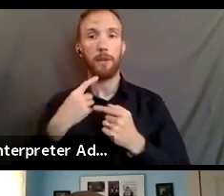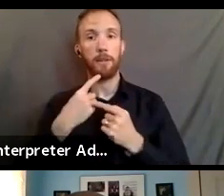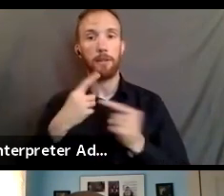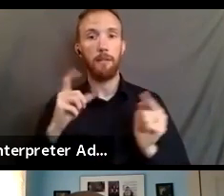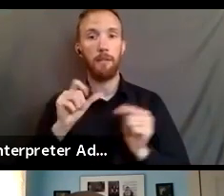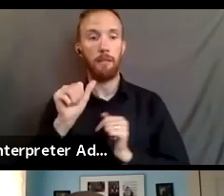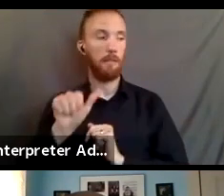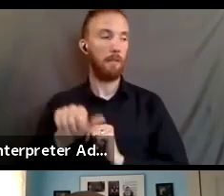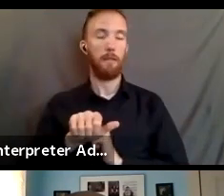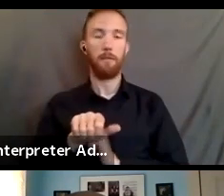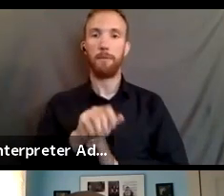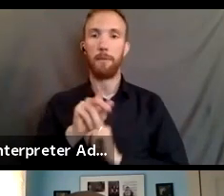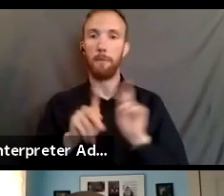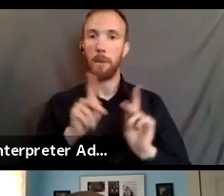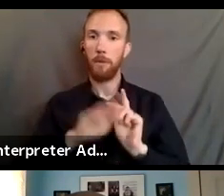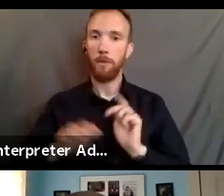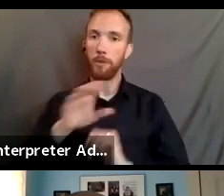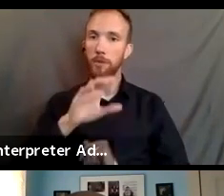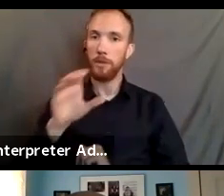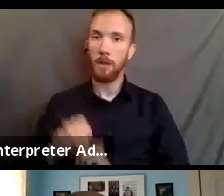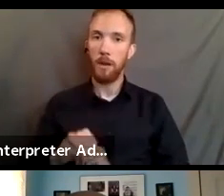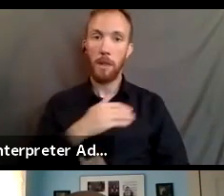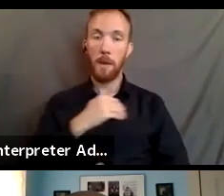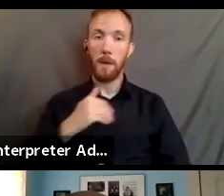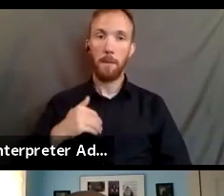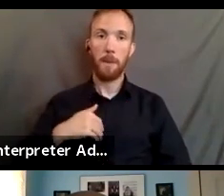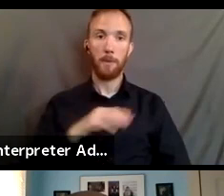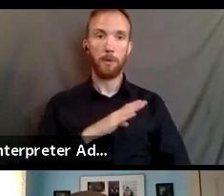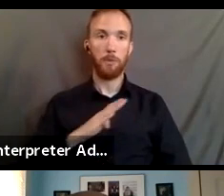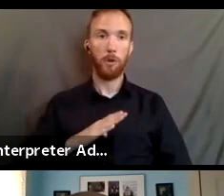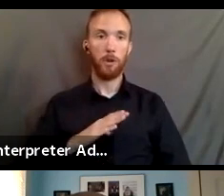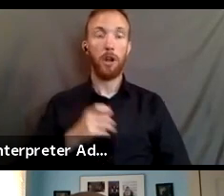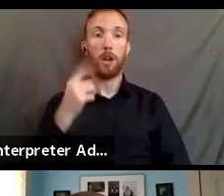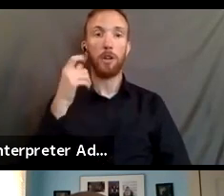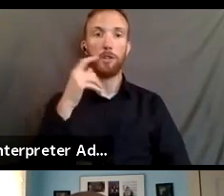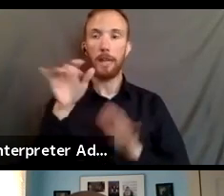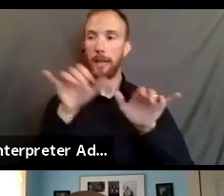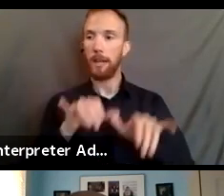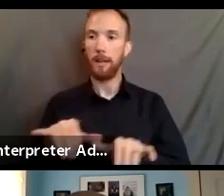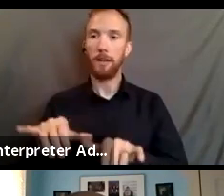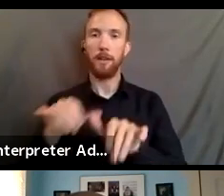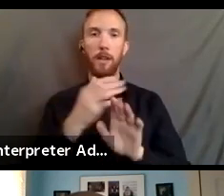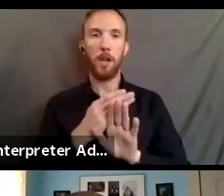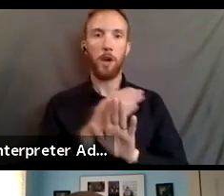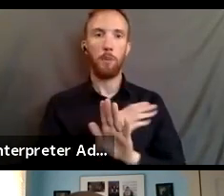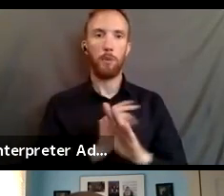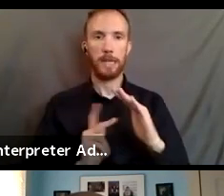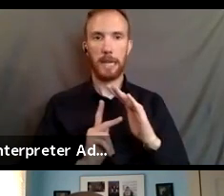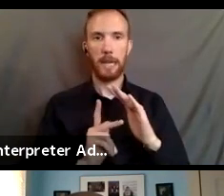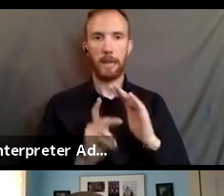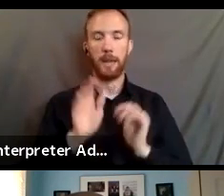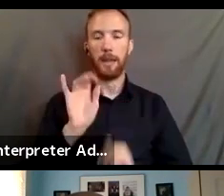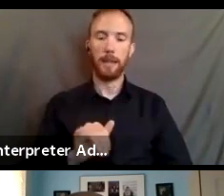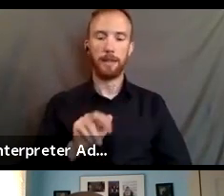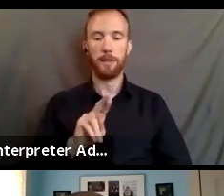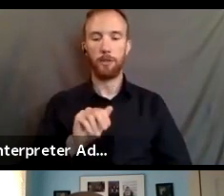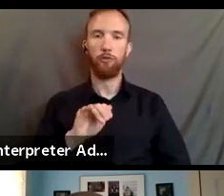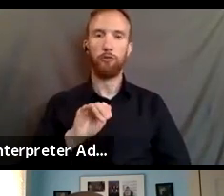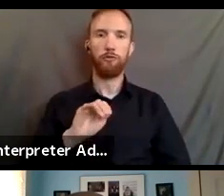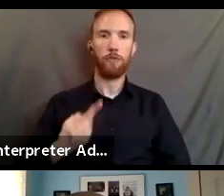members of the board to know that universal pre-k is a racist policy that started under rahm